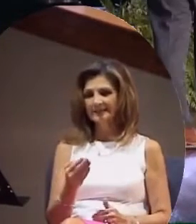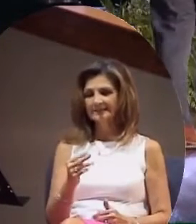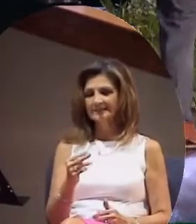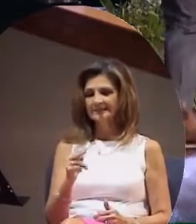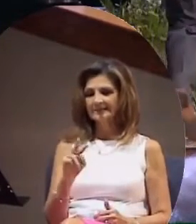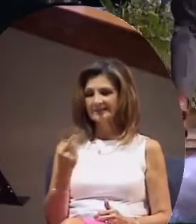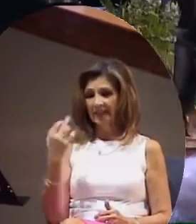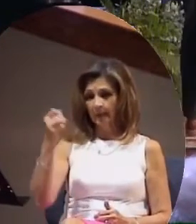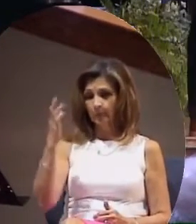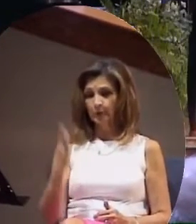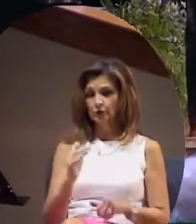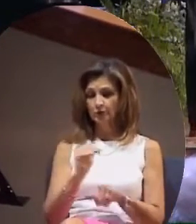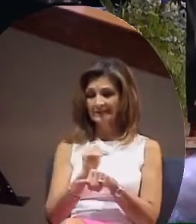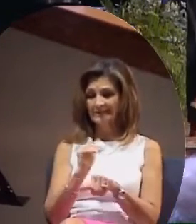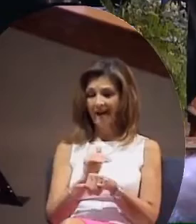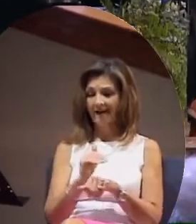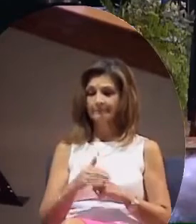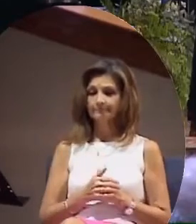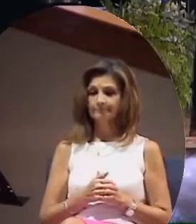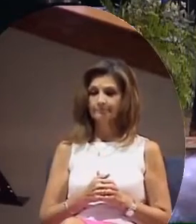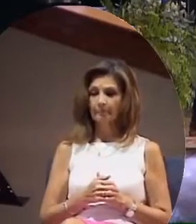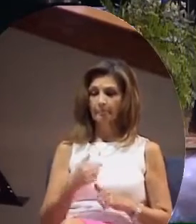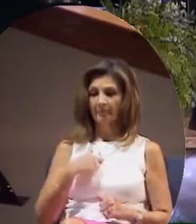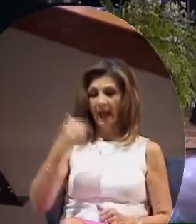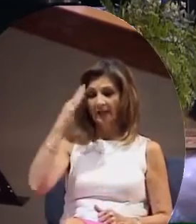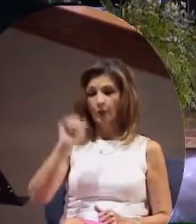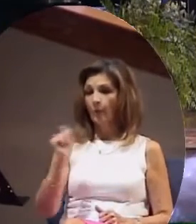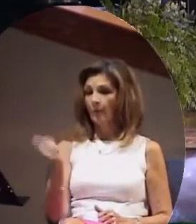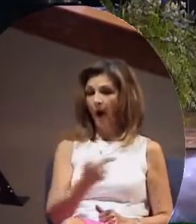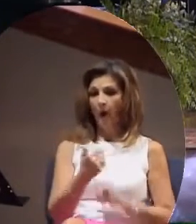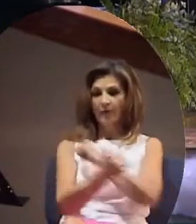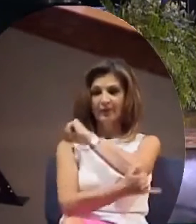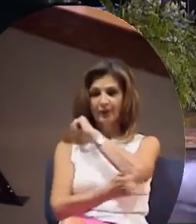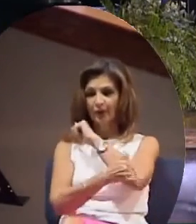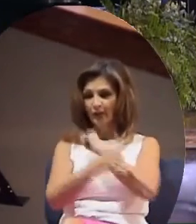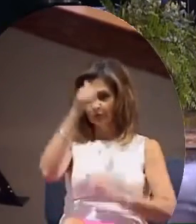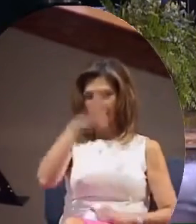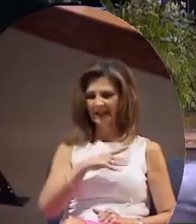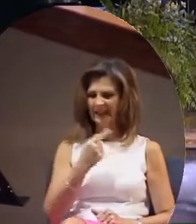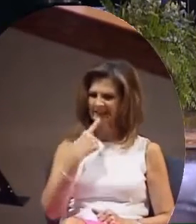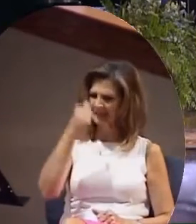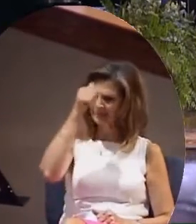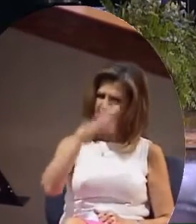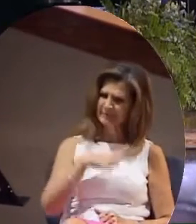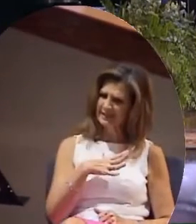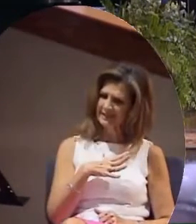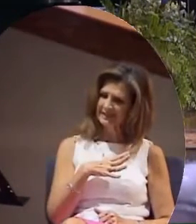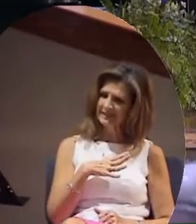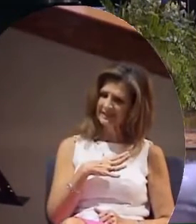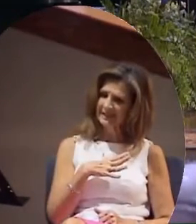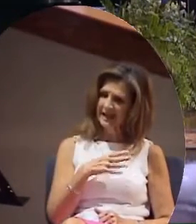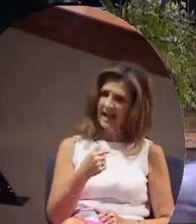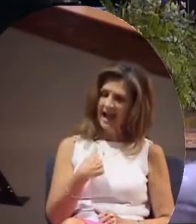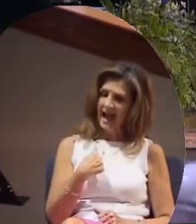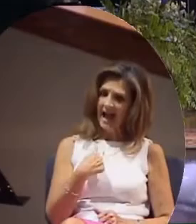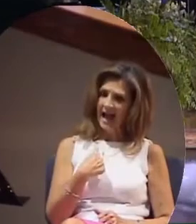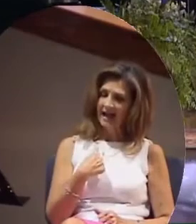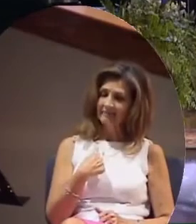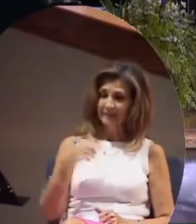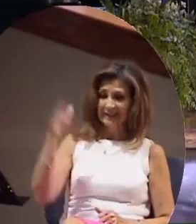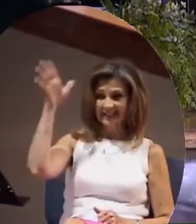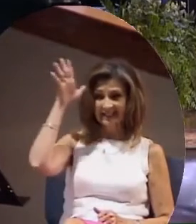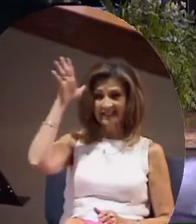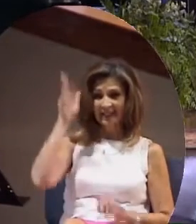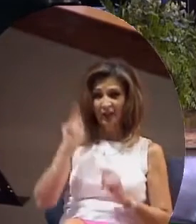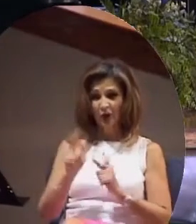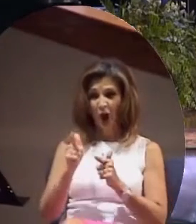preacher at night. And boy, I know them all. They're just country boys. And I said, "Fellas, I said, I have been deer hunting with you